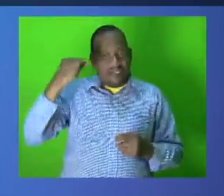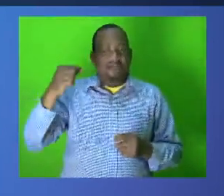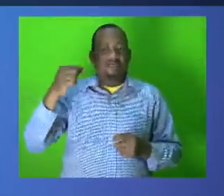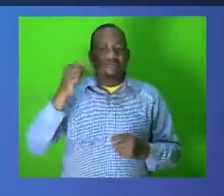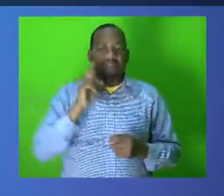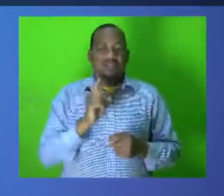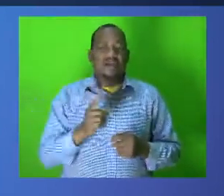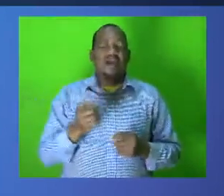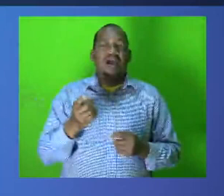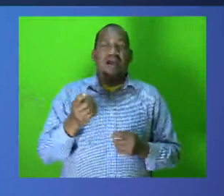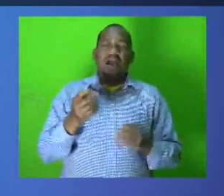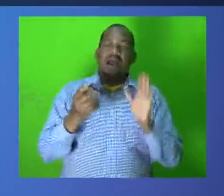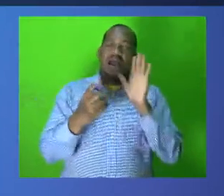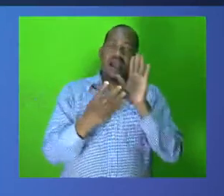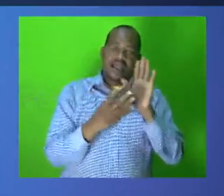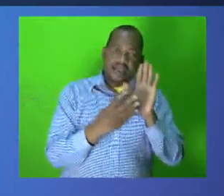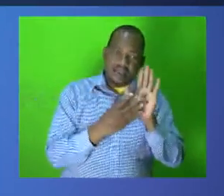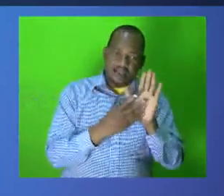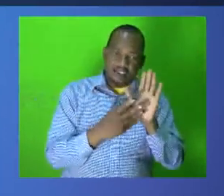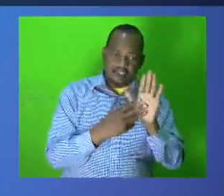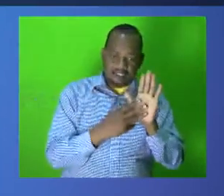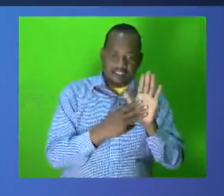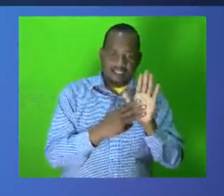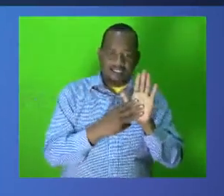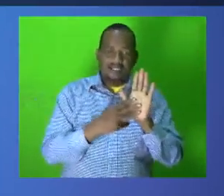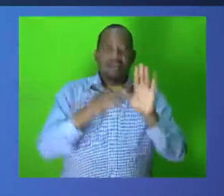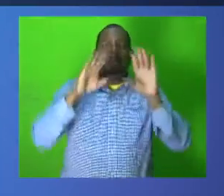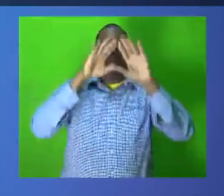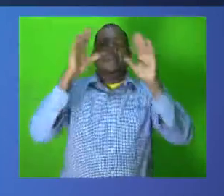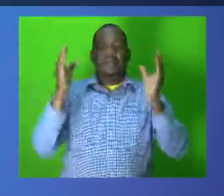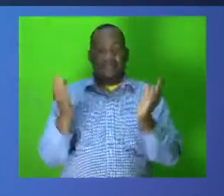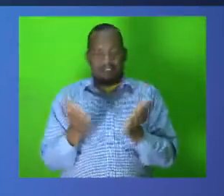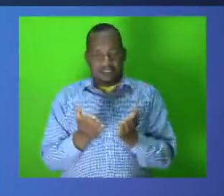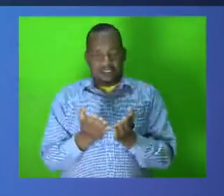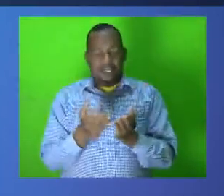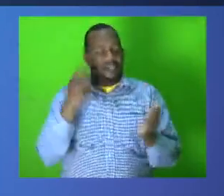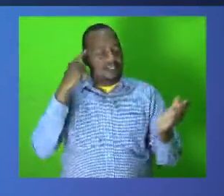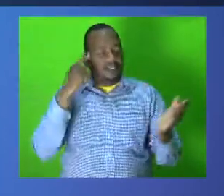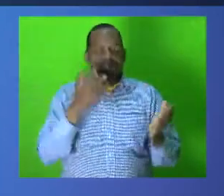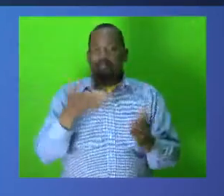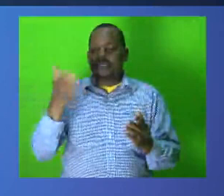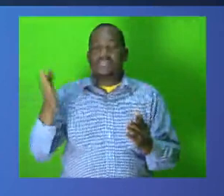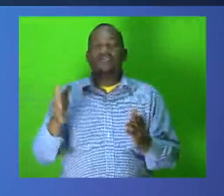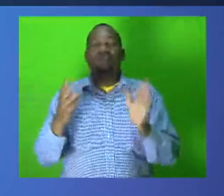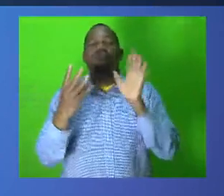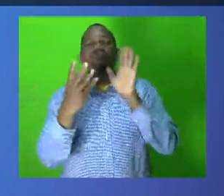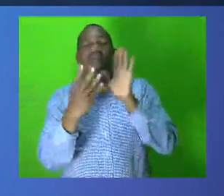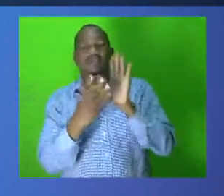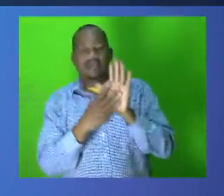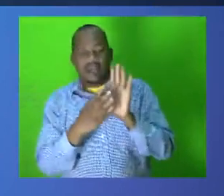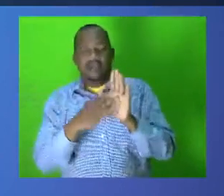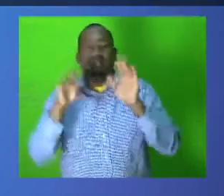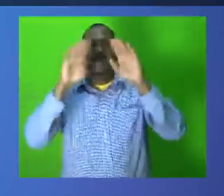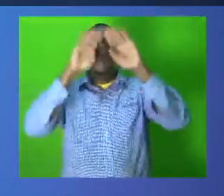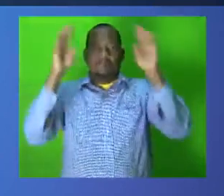Here, geographers conduct research to know the